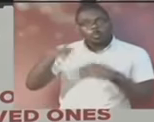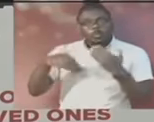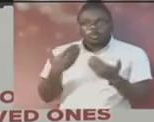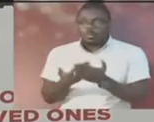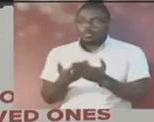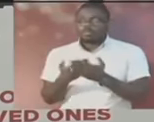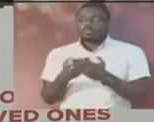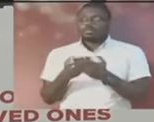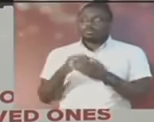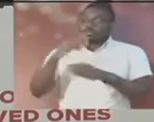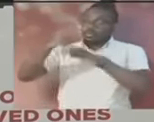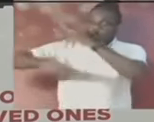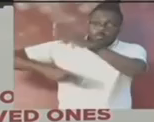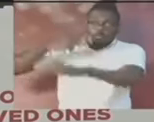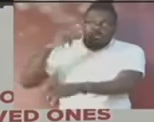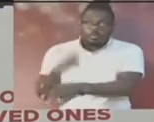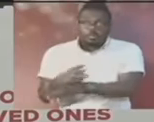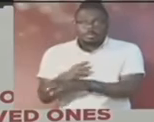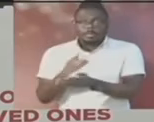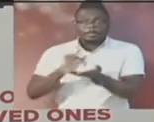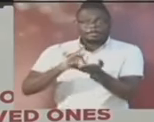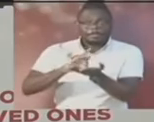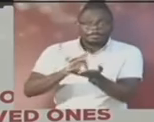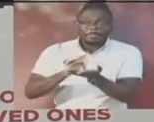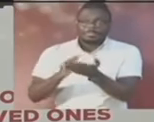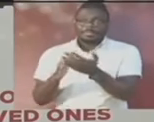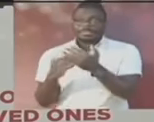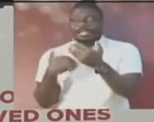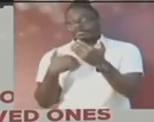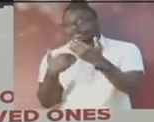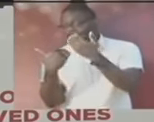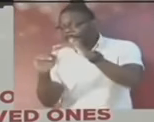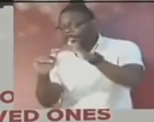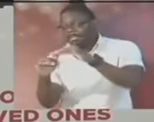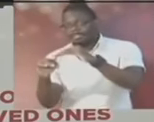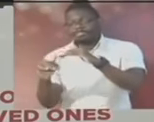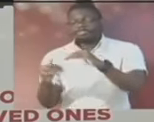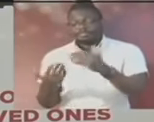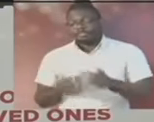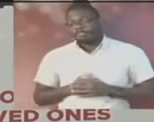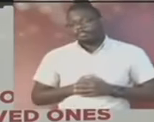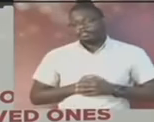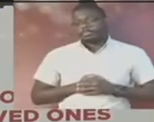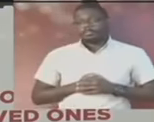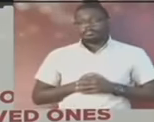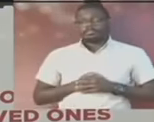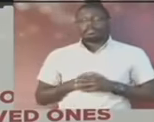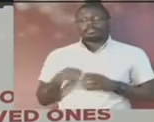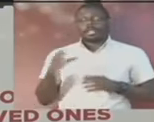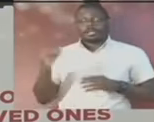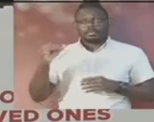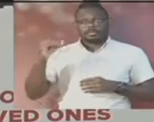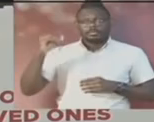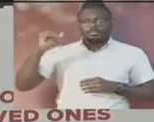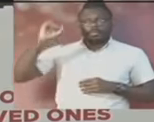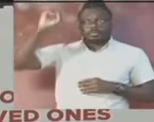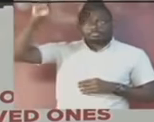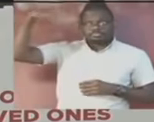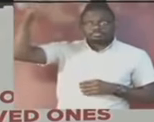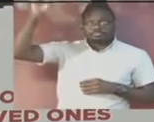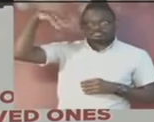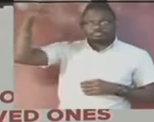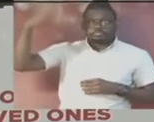of this sort of medication regionally and locally, as well as even the ambulance services. We do not want to